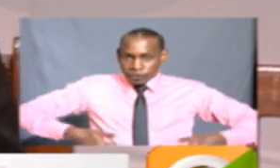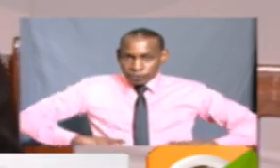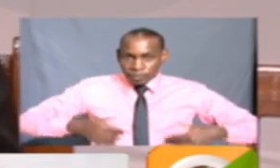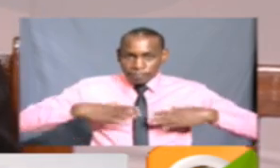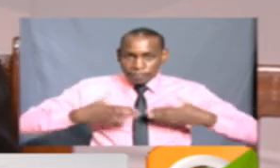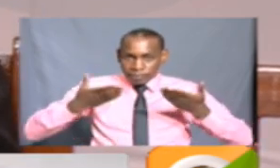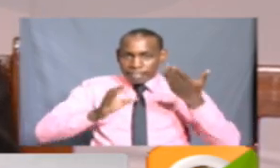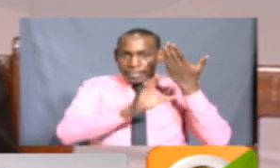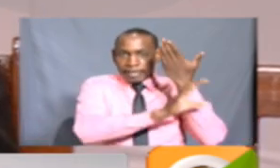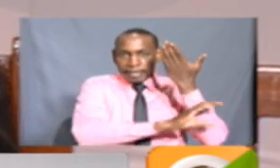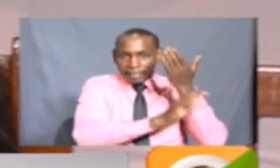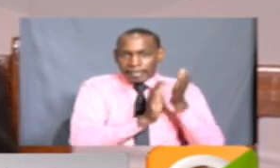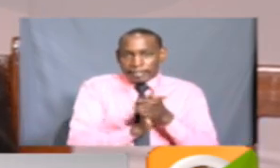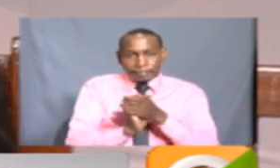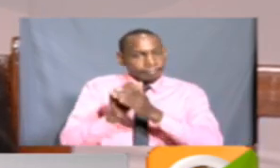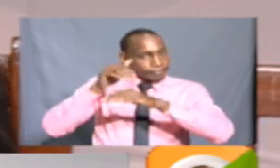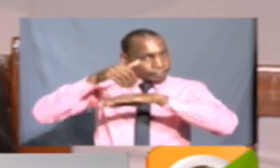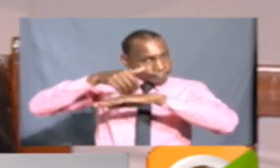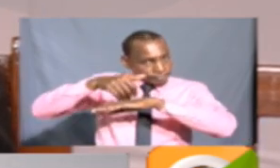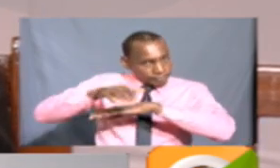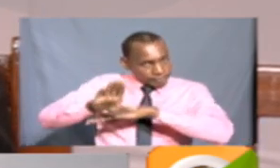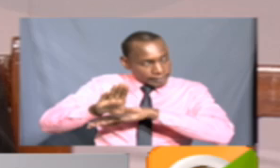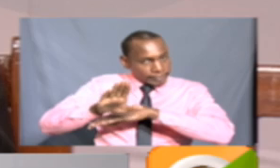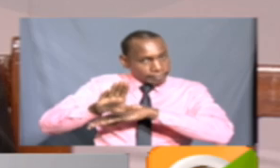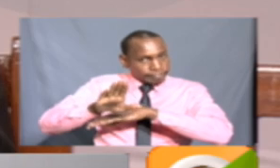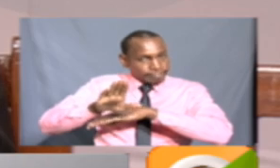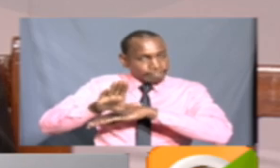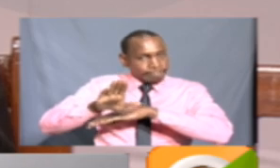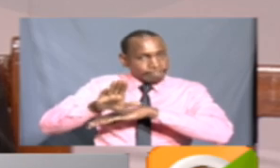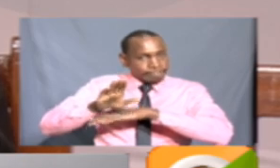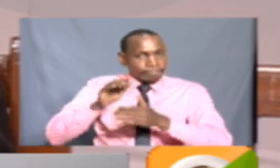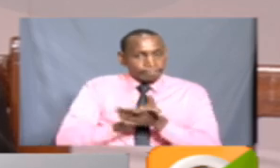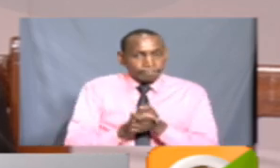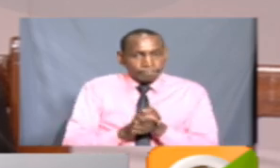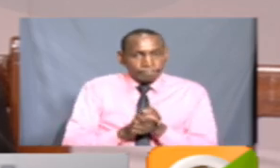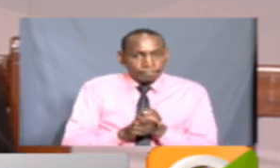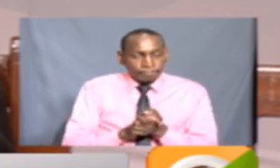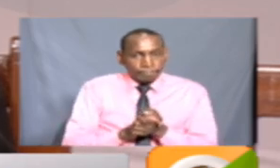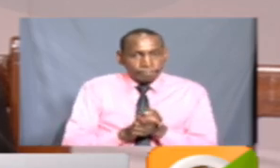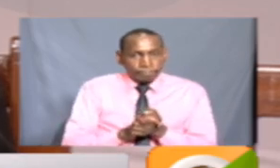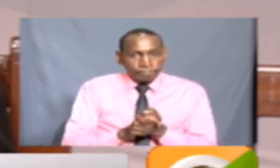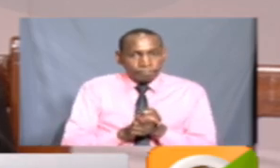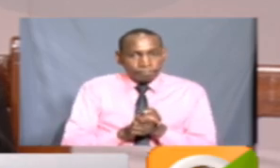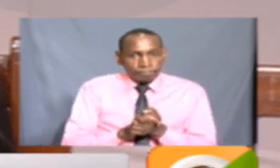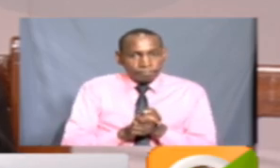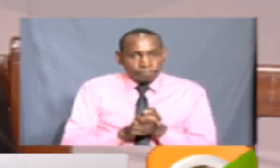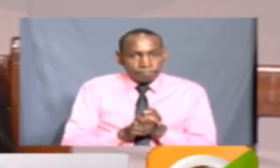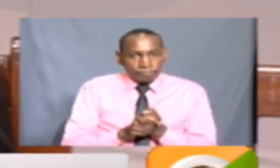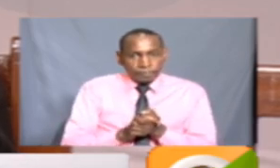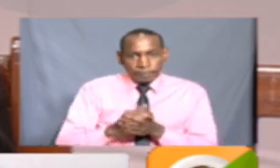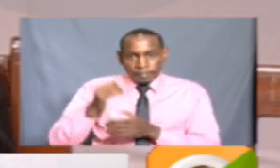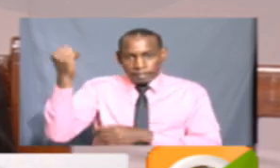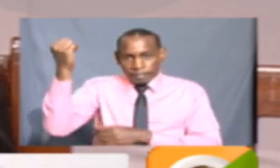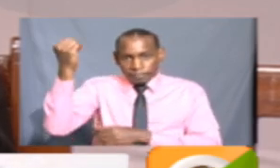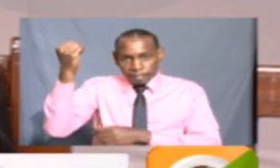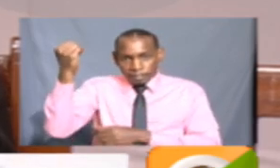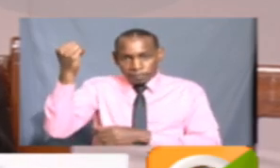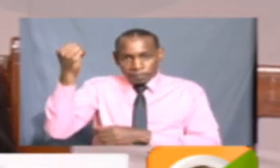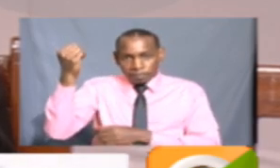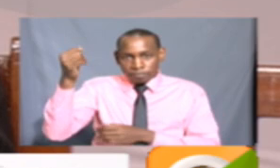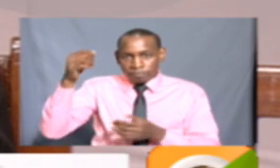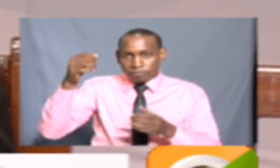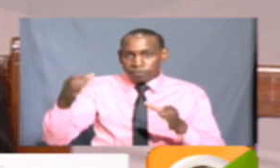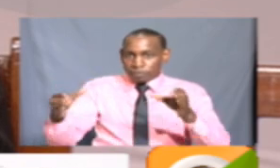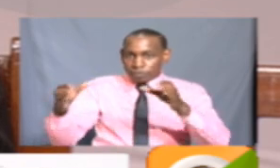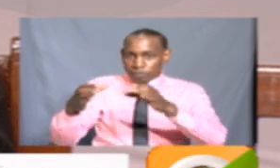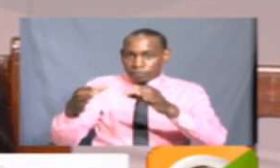country are sending to the dinosaurs in the political terrain.